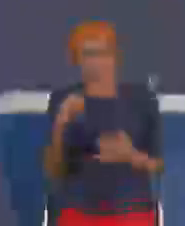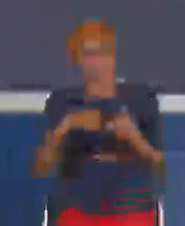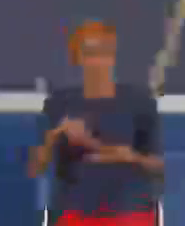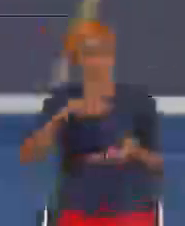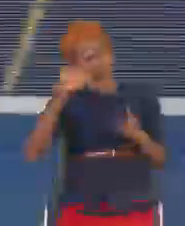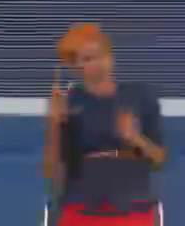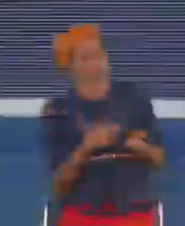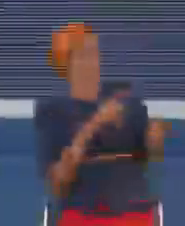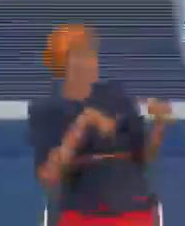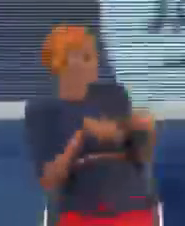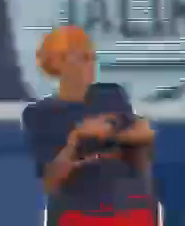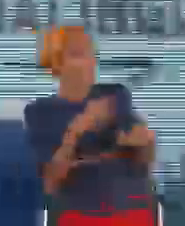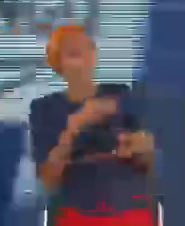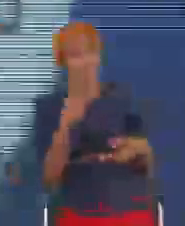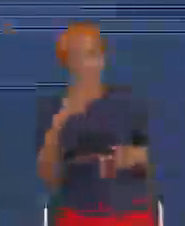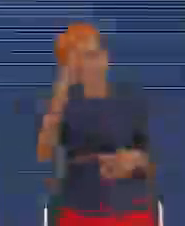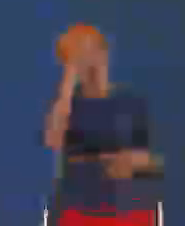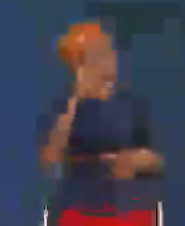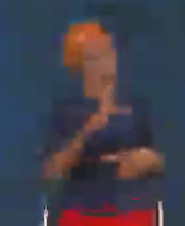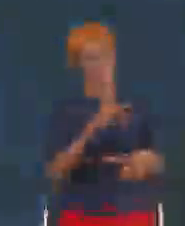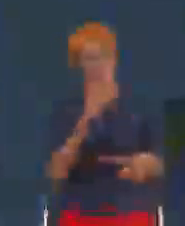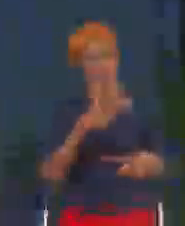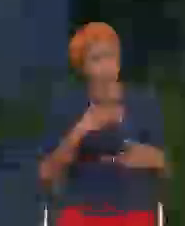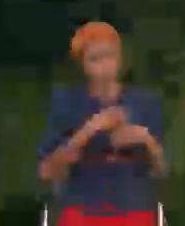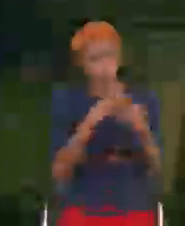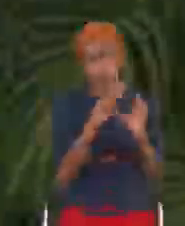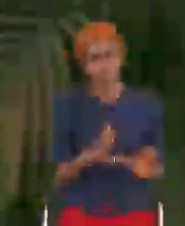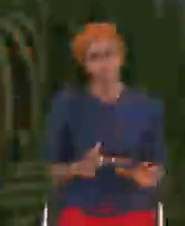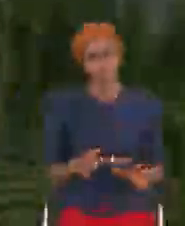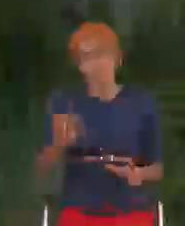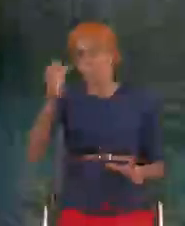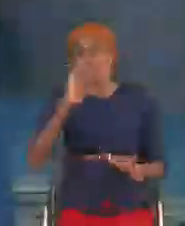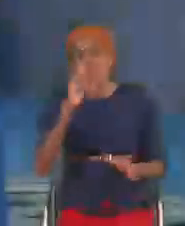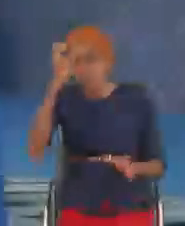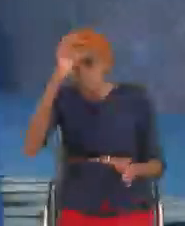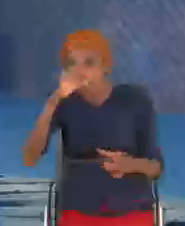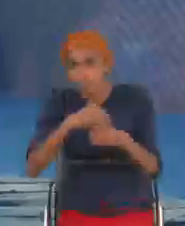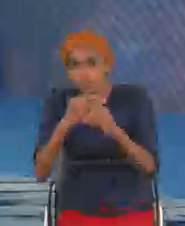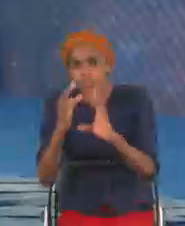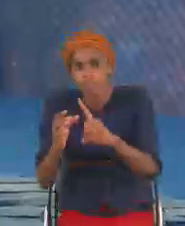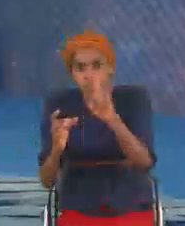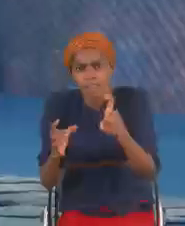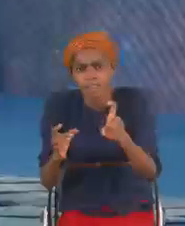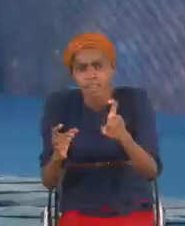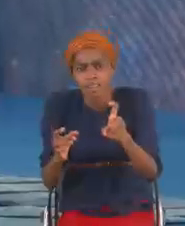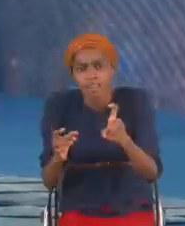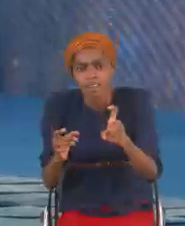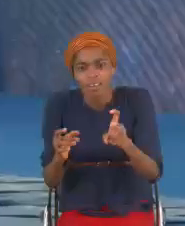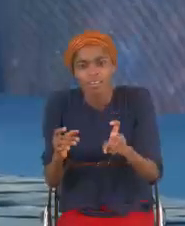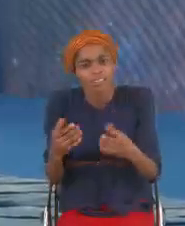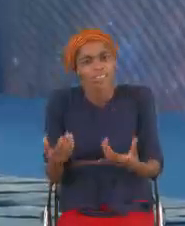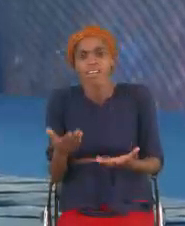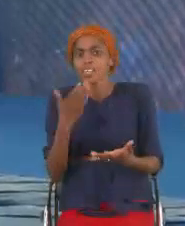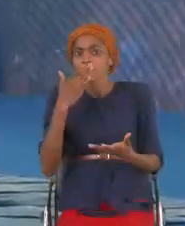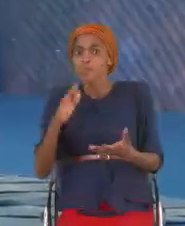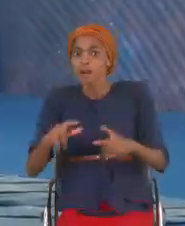You say, Satan is not my creator. Is Satan your creator? Gang, the gang